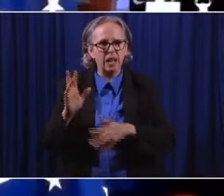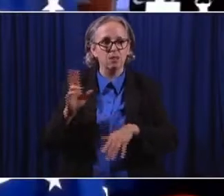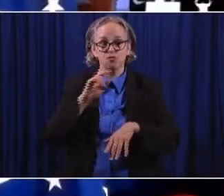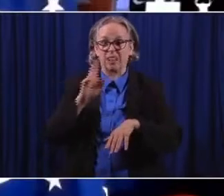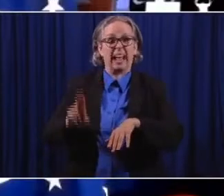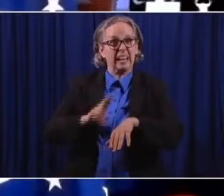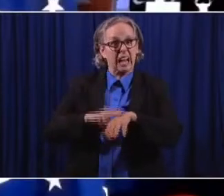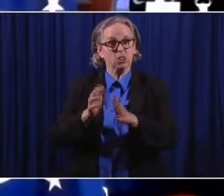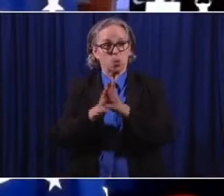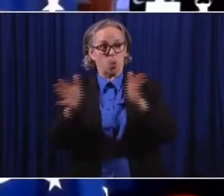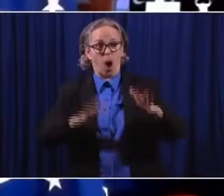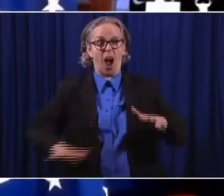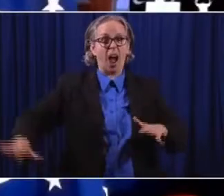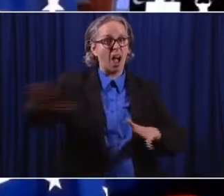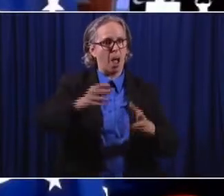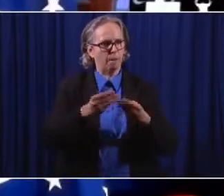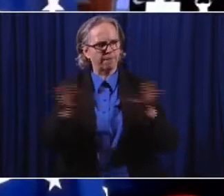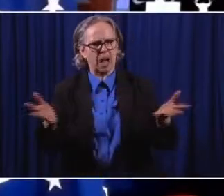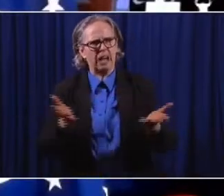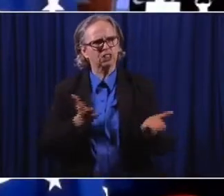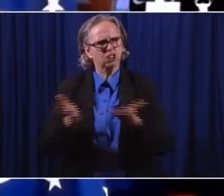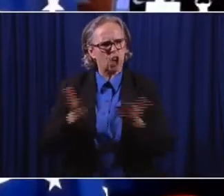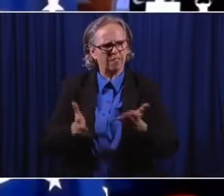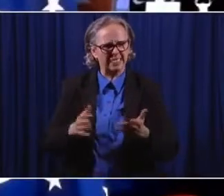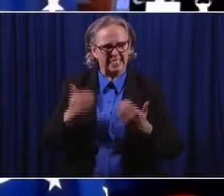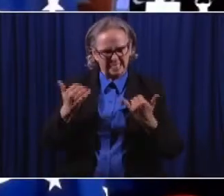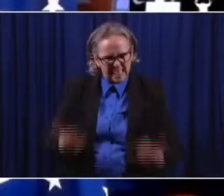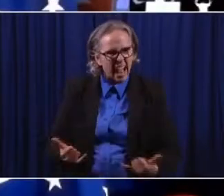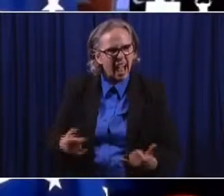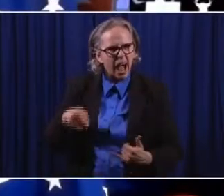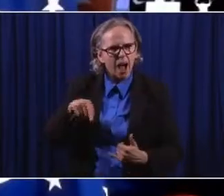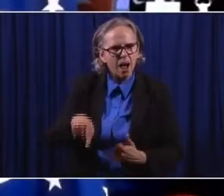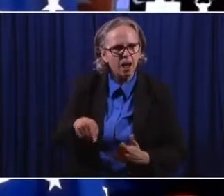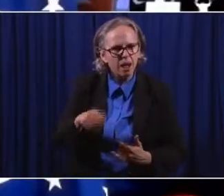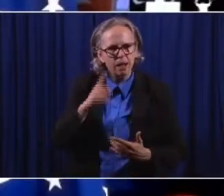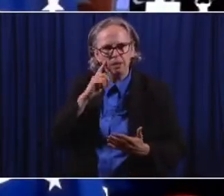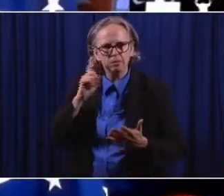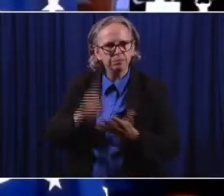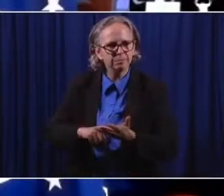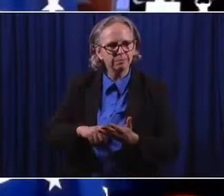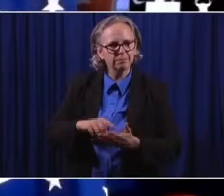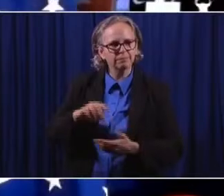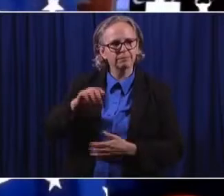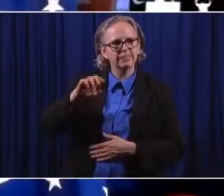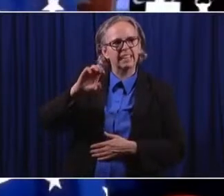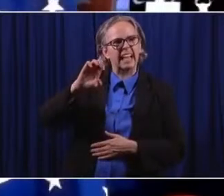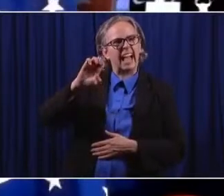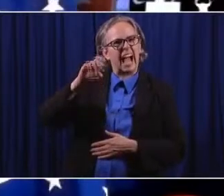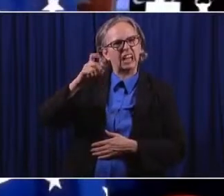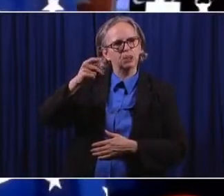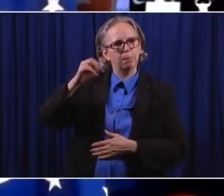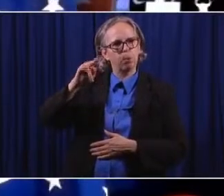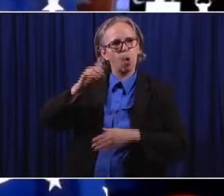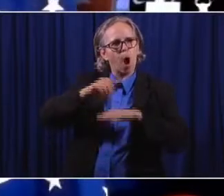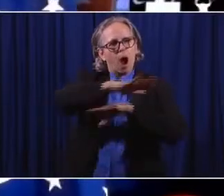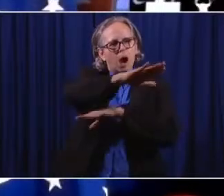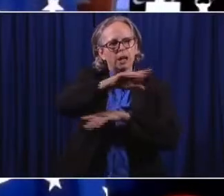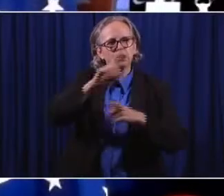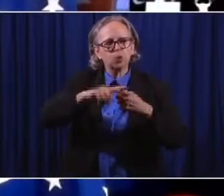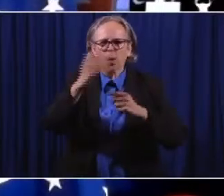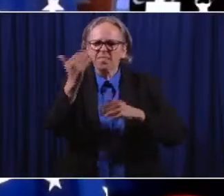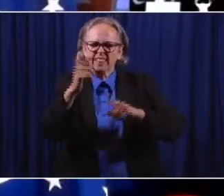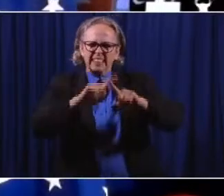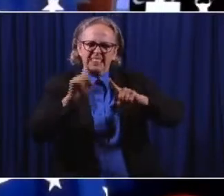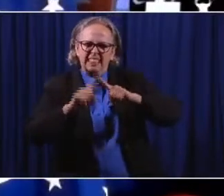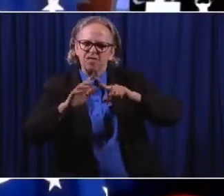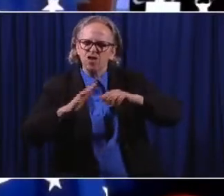with the SBDC, they are now exporting to 15 countries. So this is how you can have a small business working in partnership